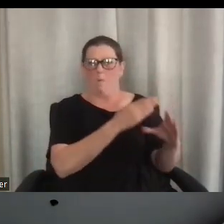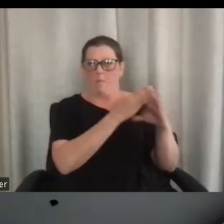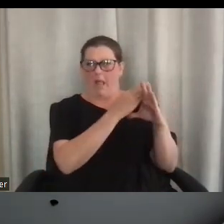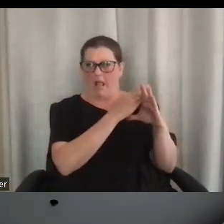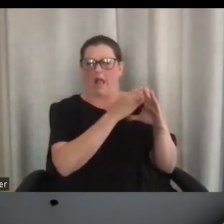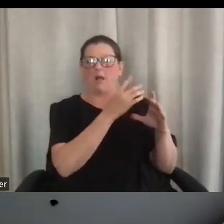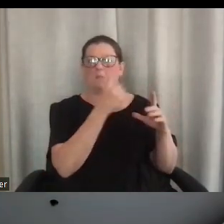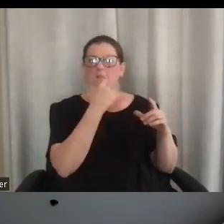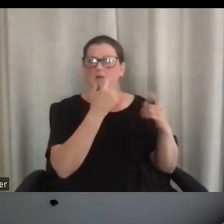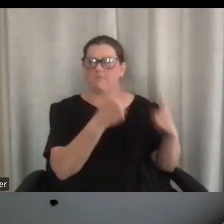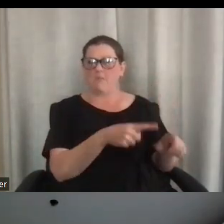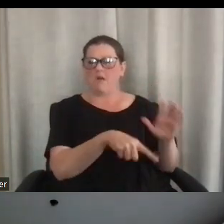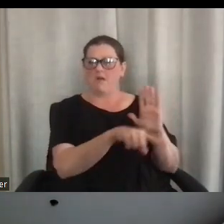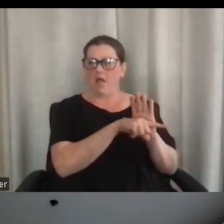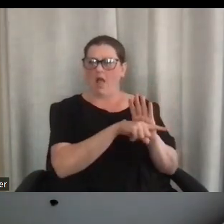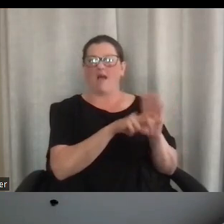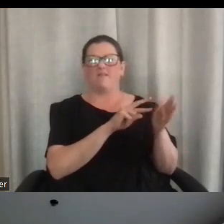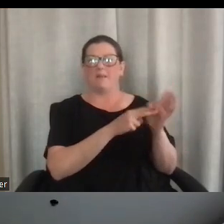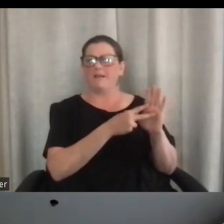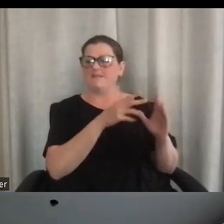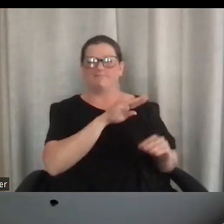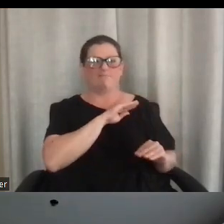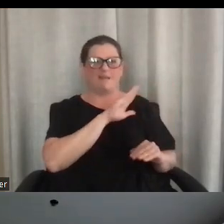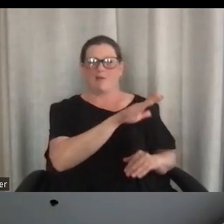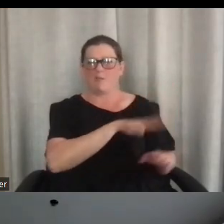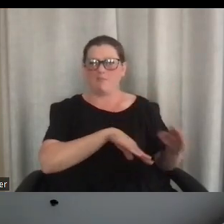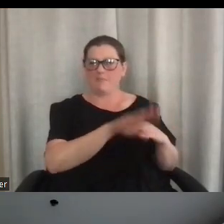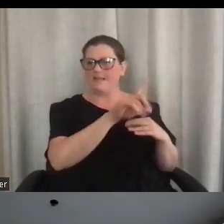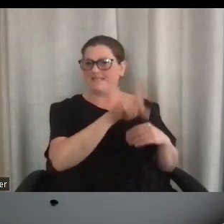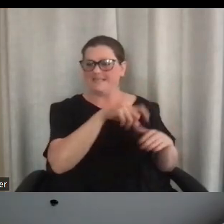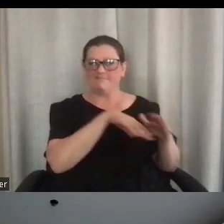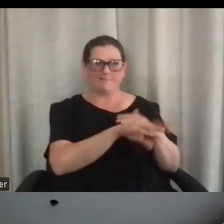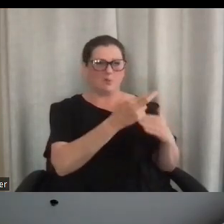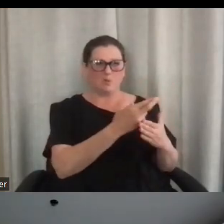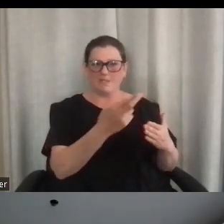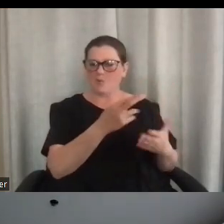conditions that create barriers to getting basic needs met and access to resources and supports